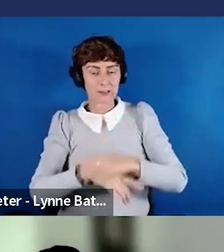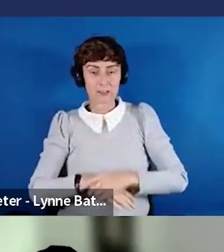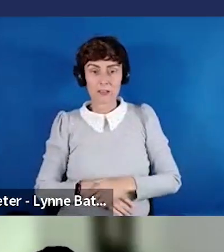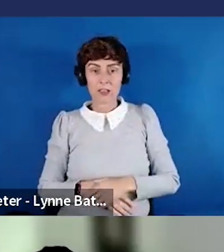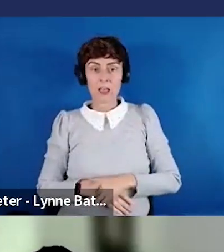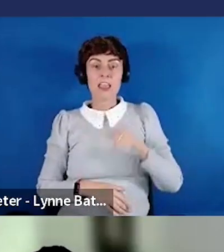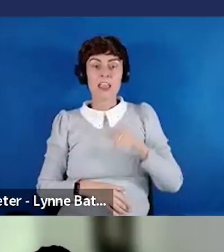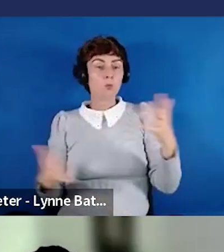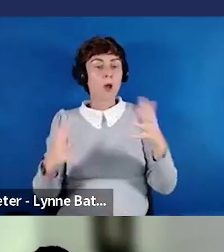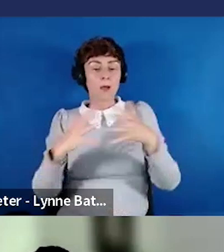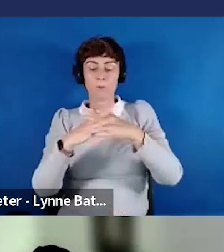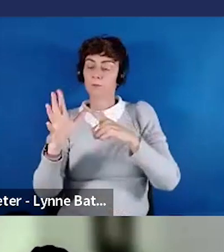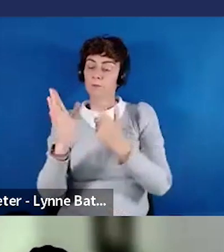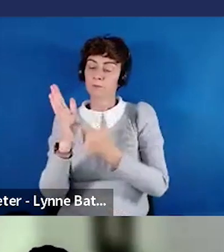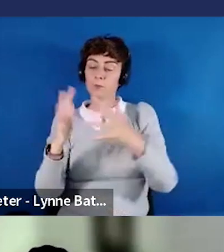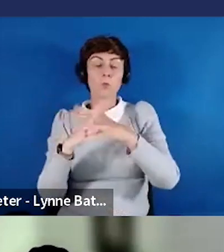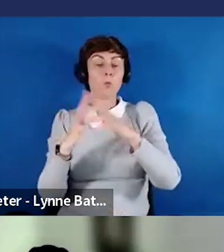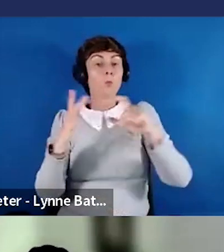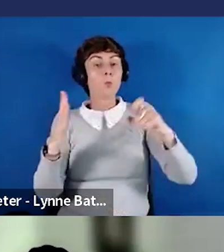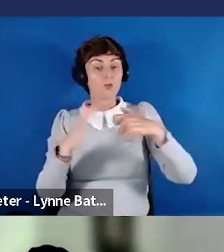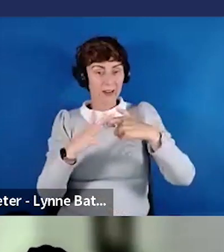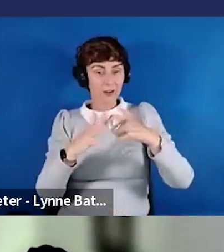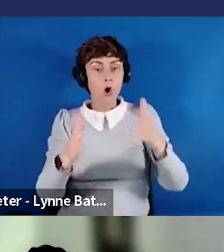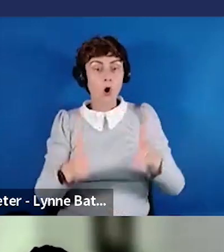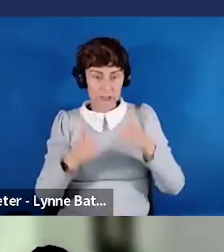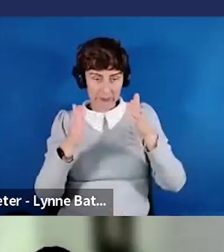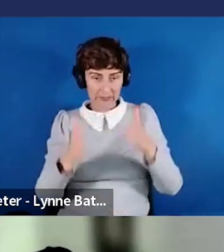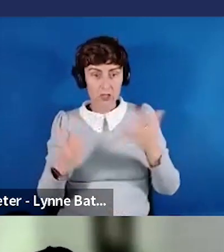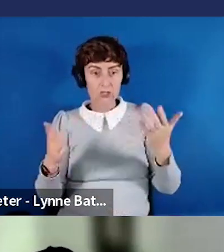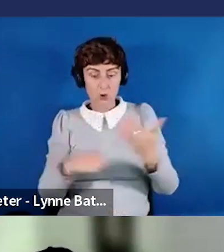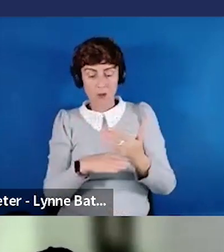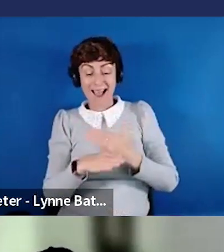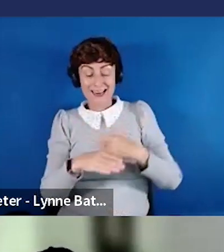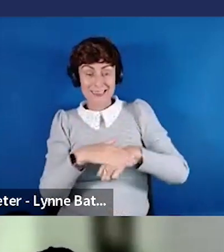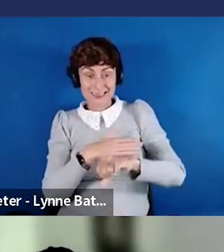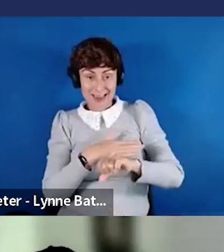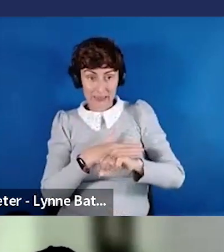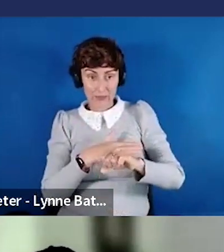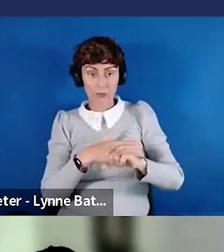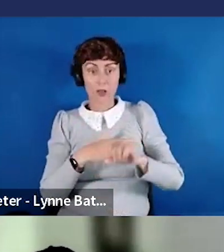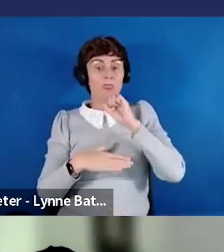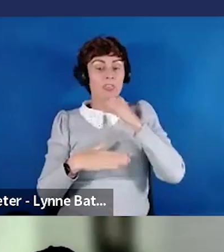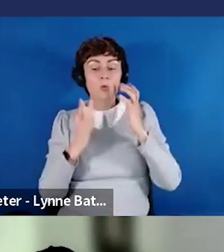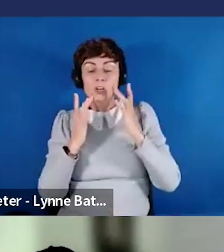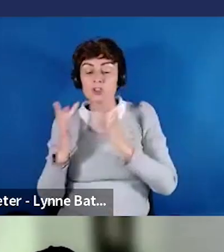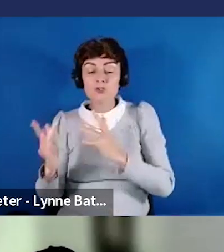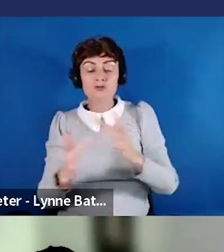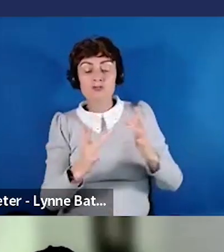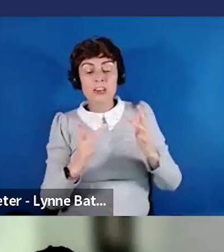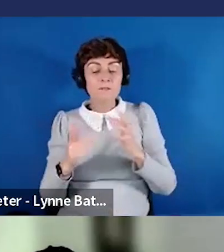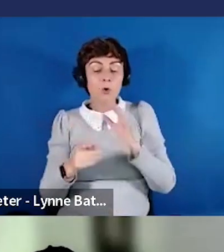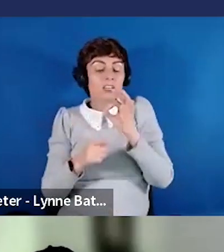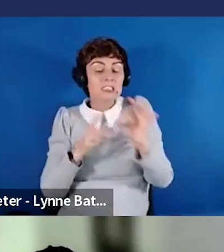in Warwick Hospital. They had a system in place where during antenatal appointments they would screen for certain vulnerabilities of birth